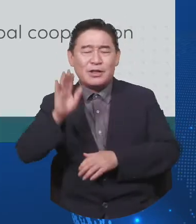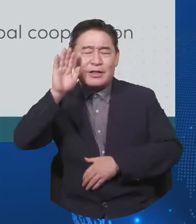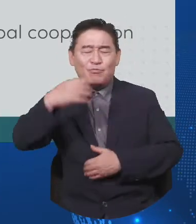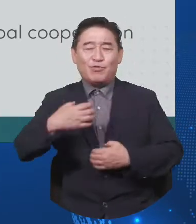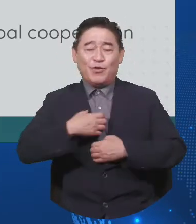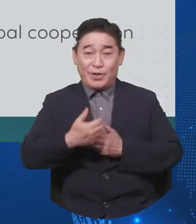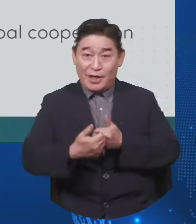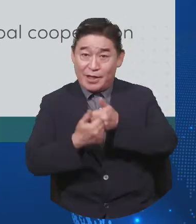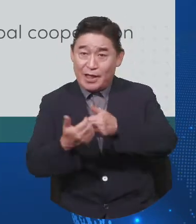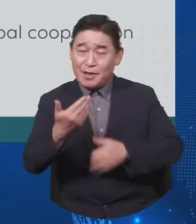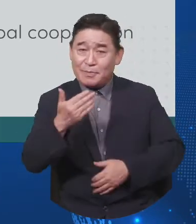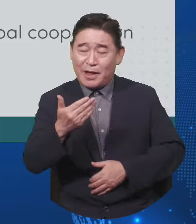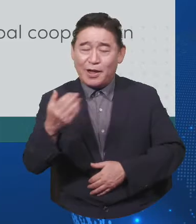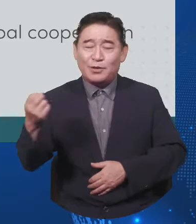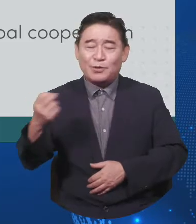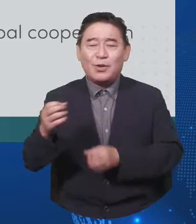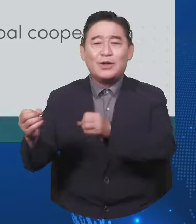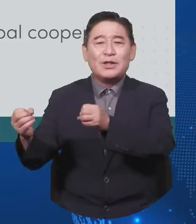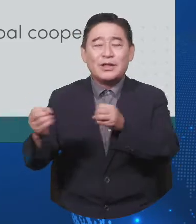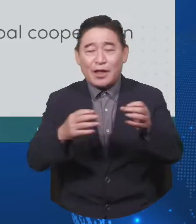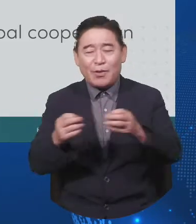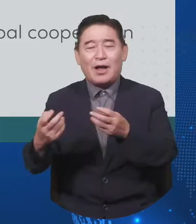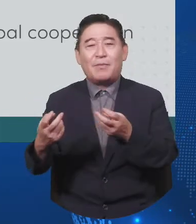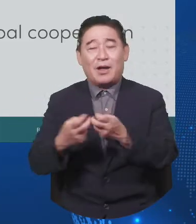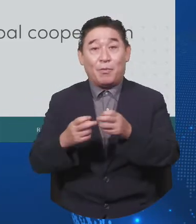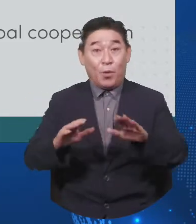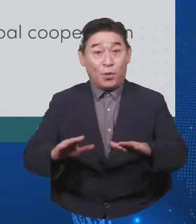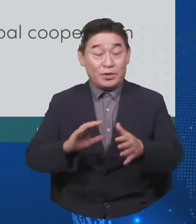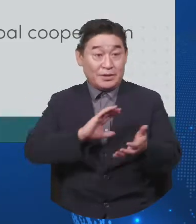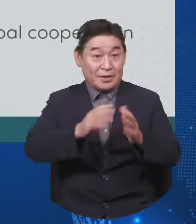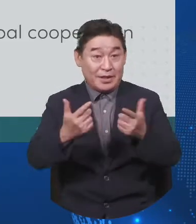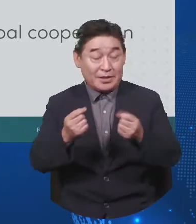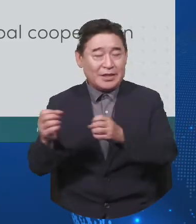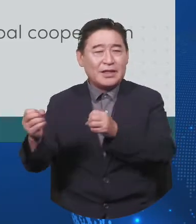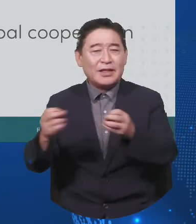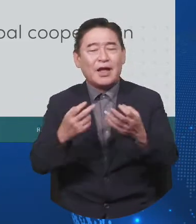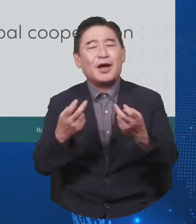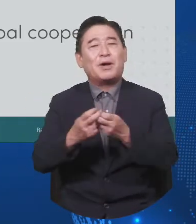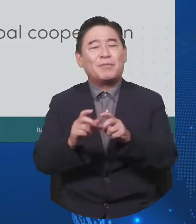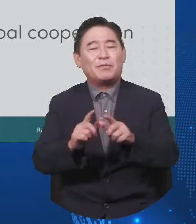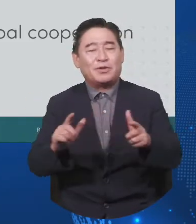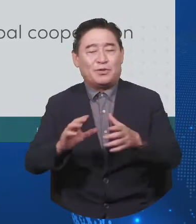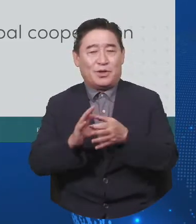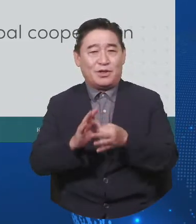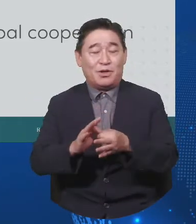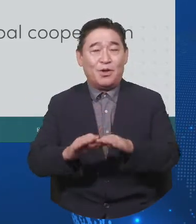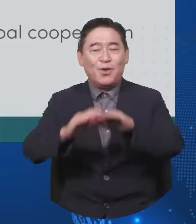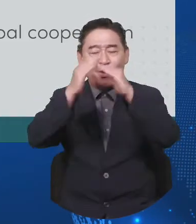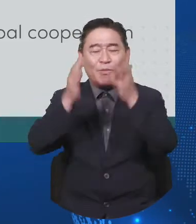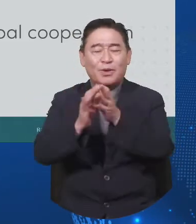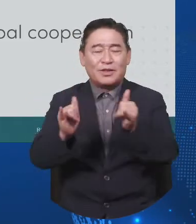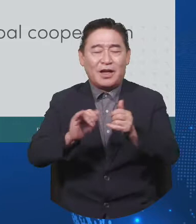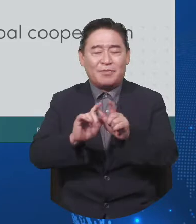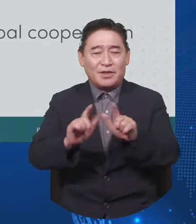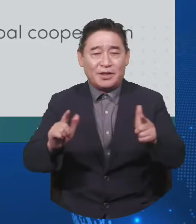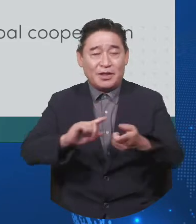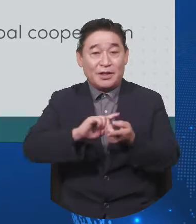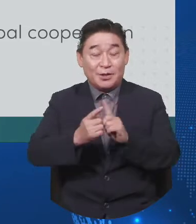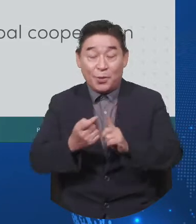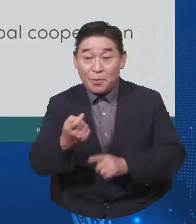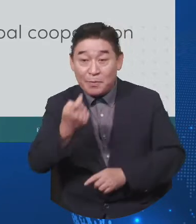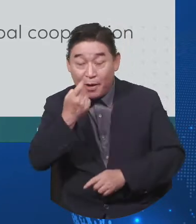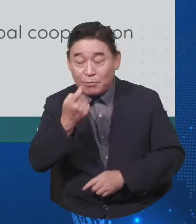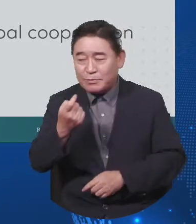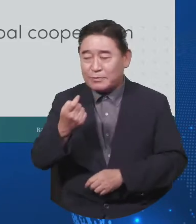across actors, like today's conference, provide important opportunities to learn from each other and discuss the challenges